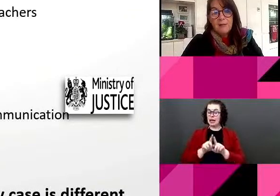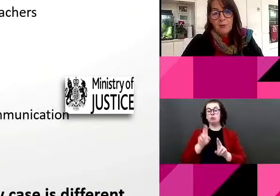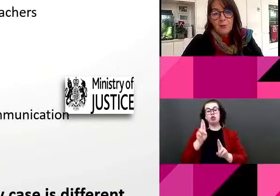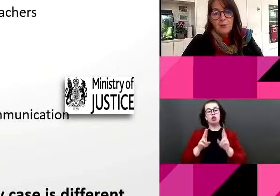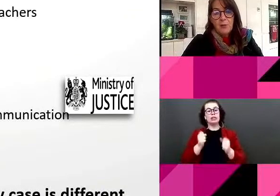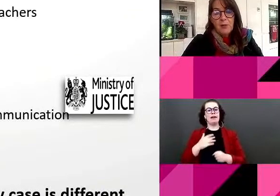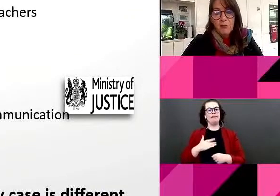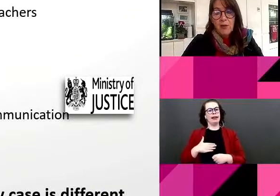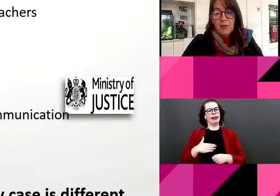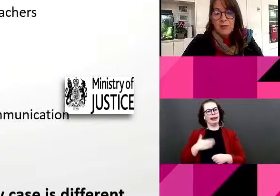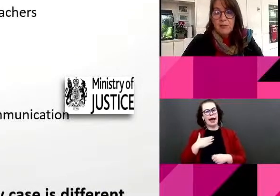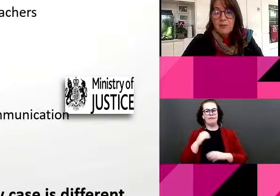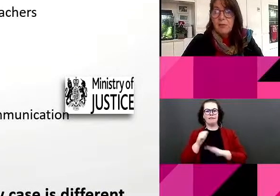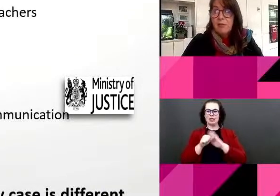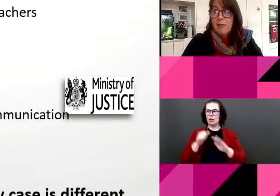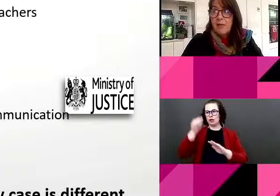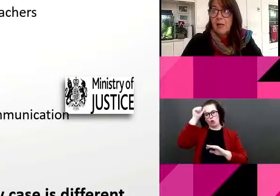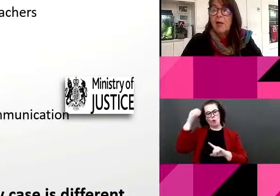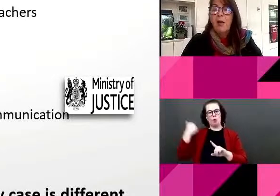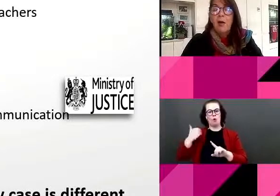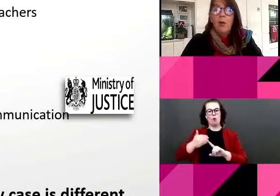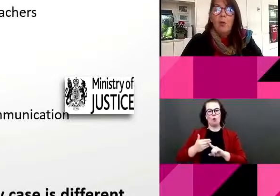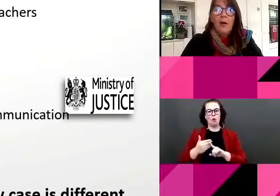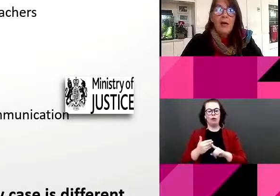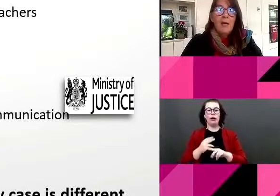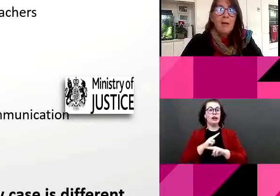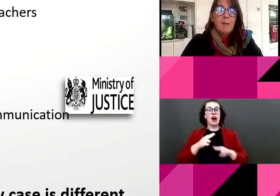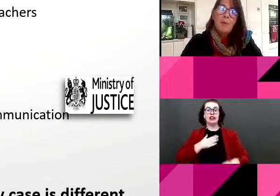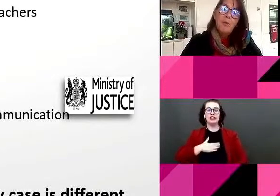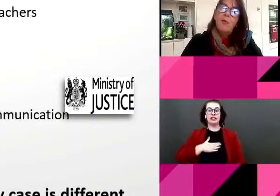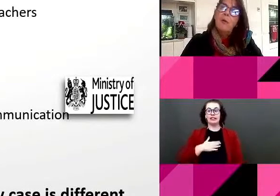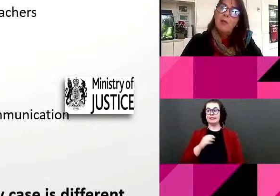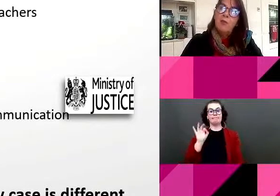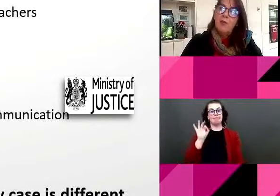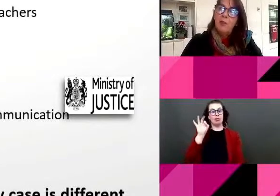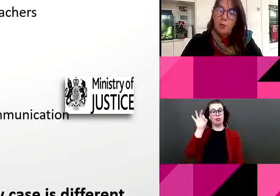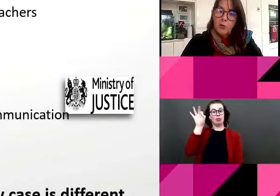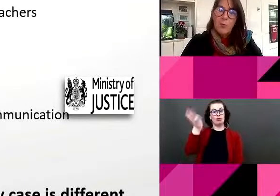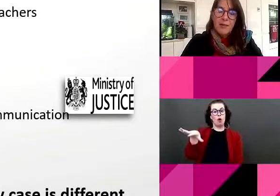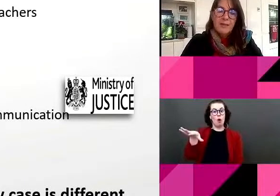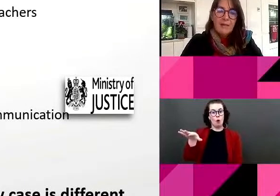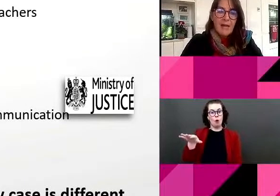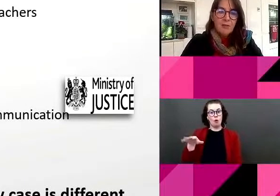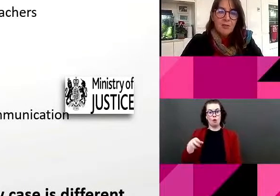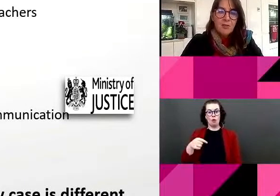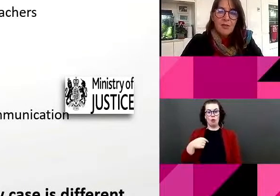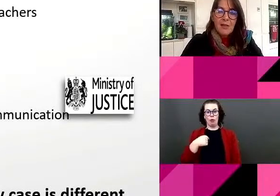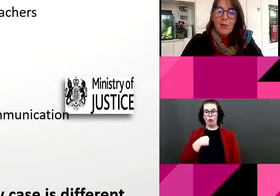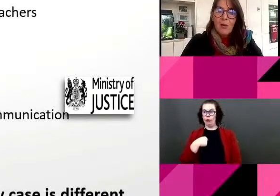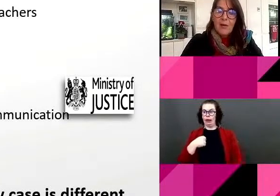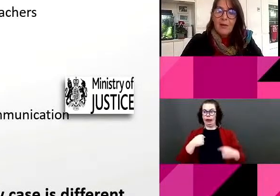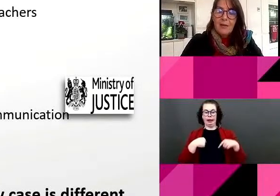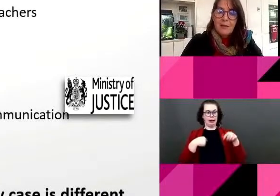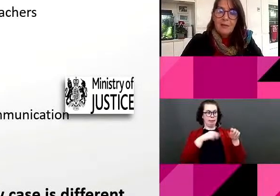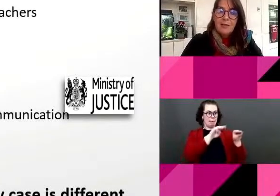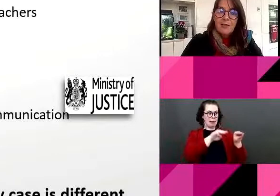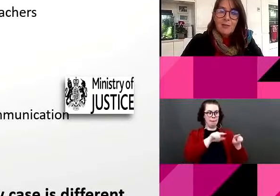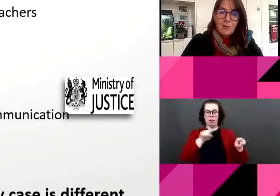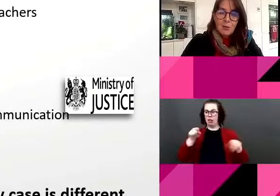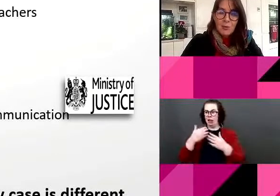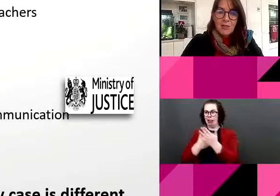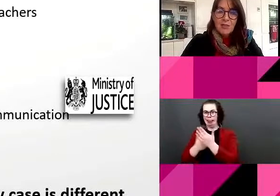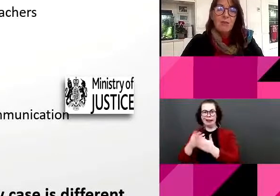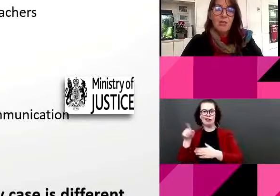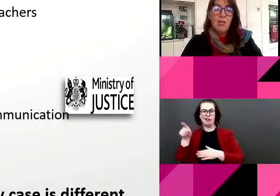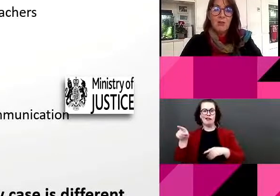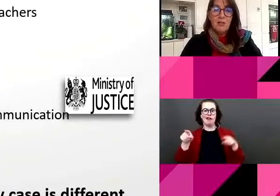very difficult to be thrown into an arena where you're the odd person out, where legals are